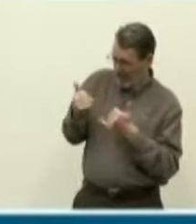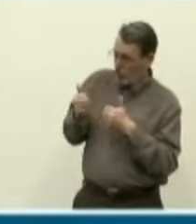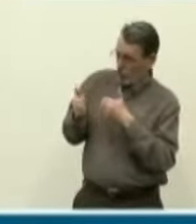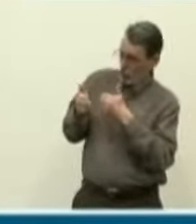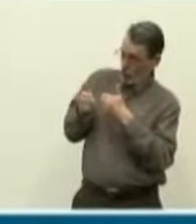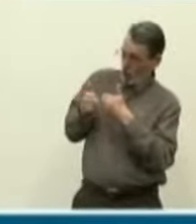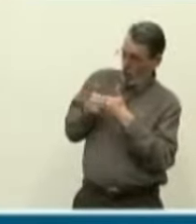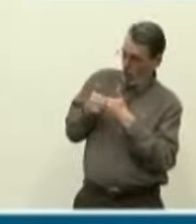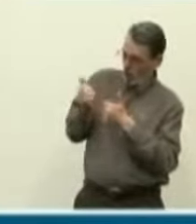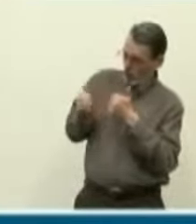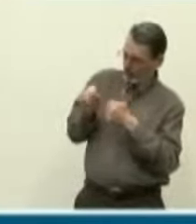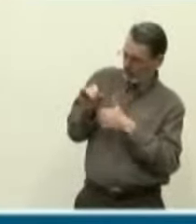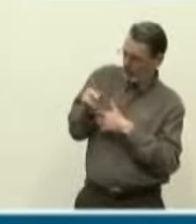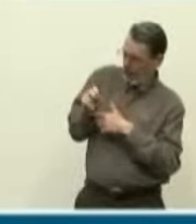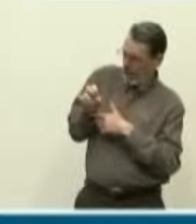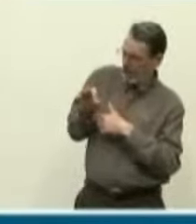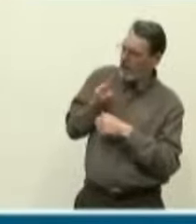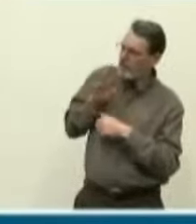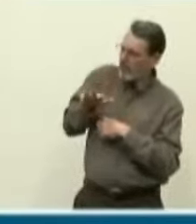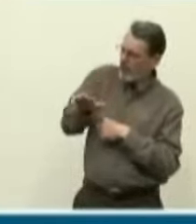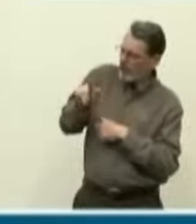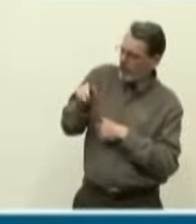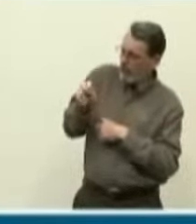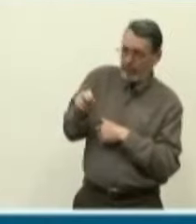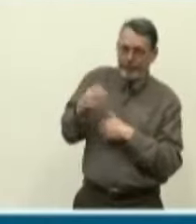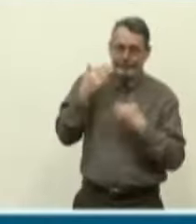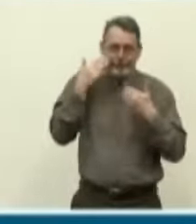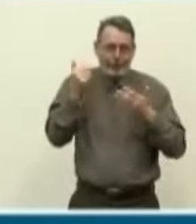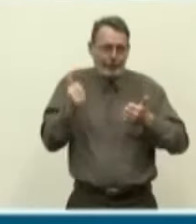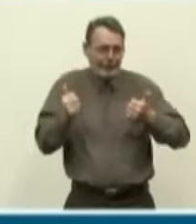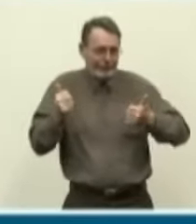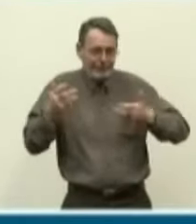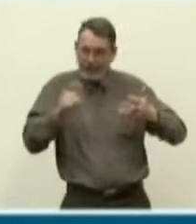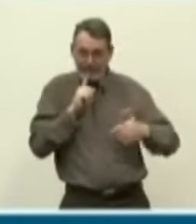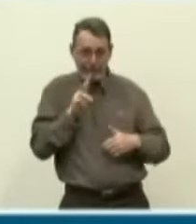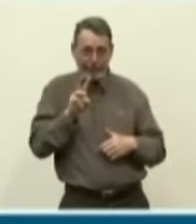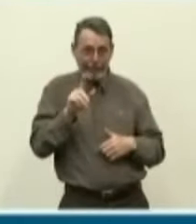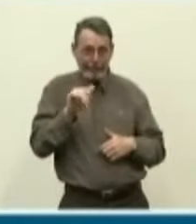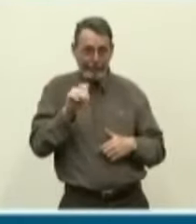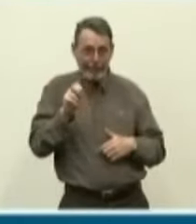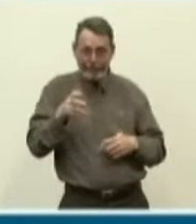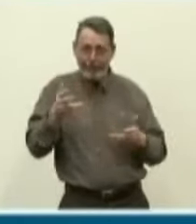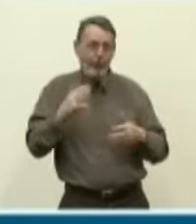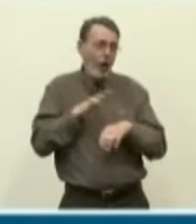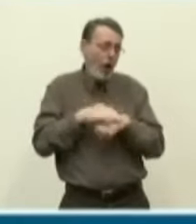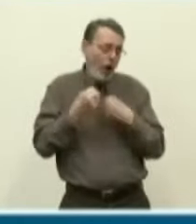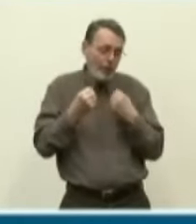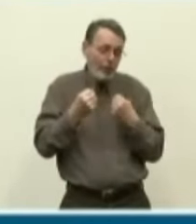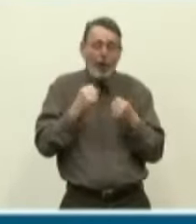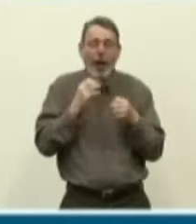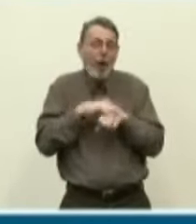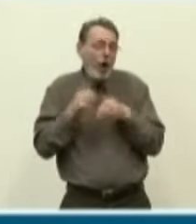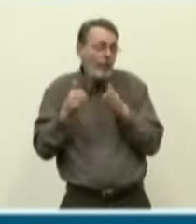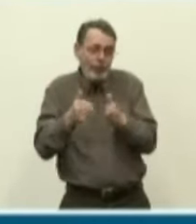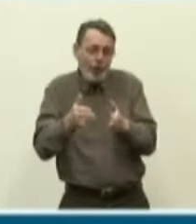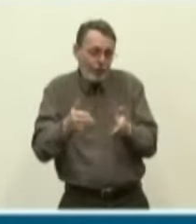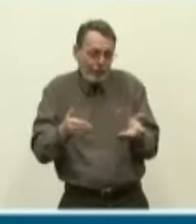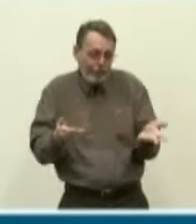lake or on the other side? Oh, I don't know. Is there a lake near here? We're on the road.